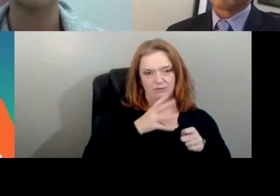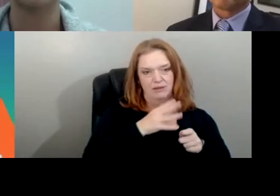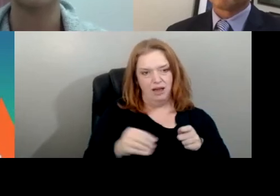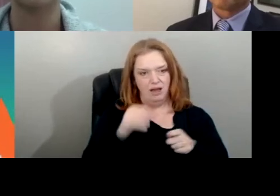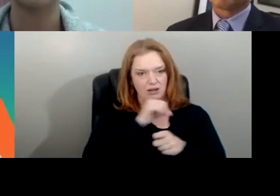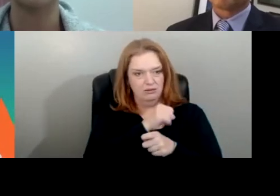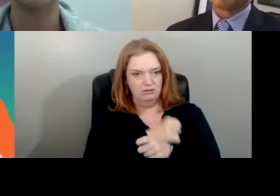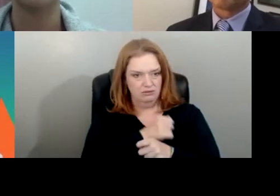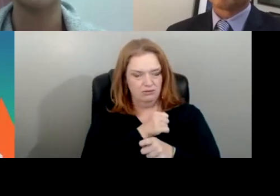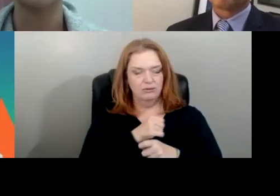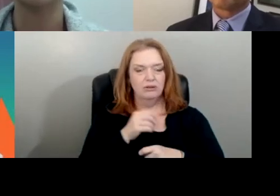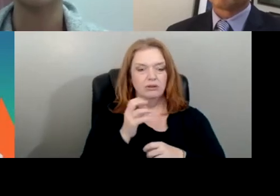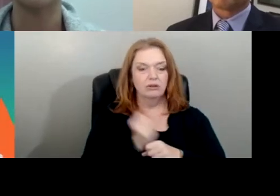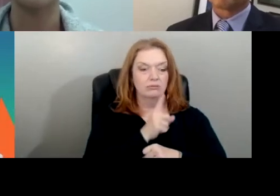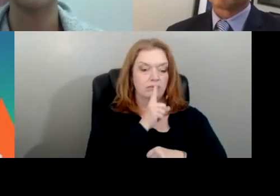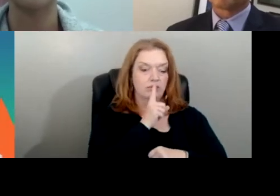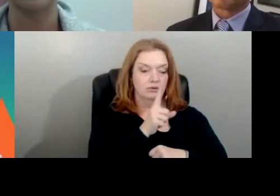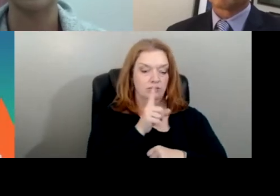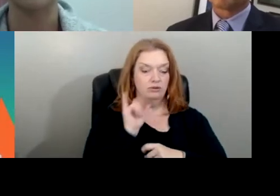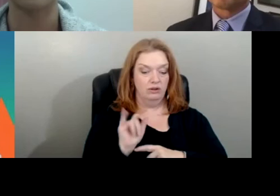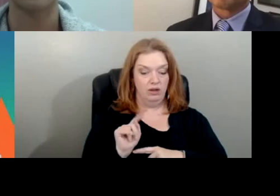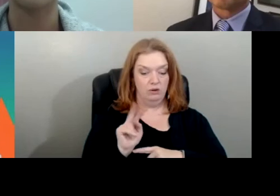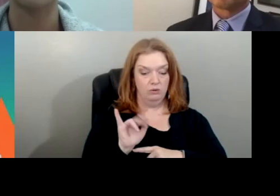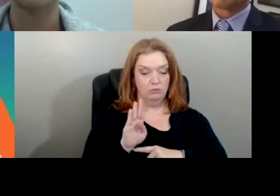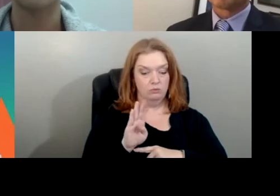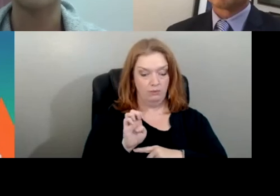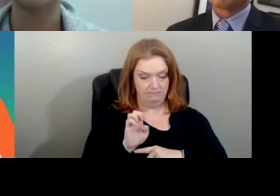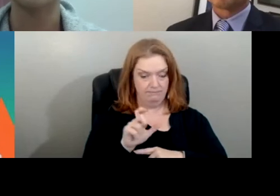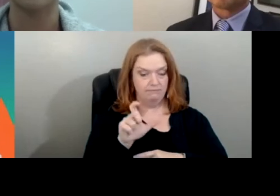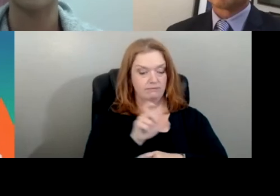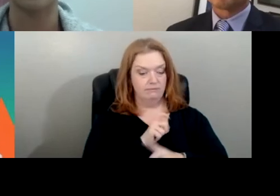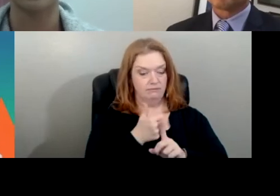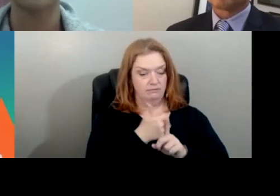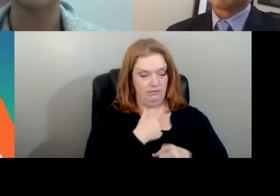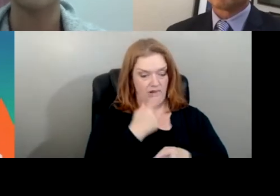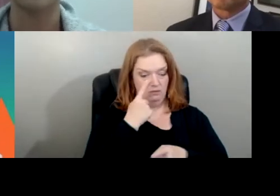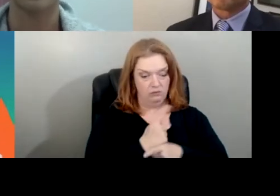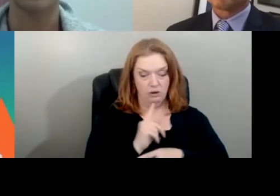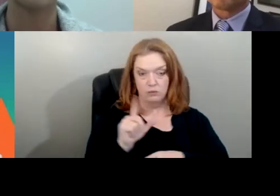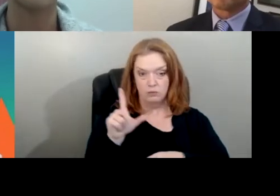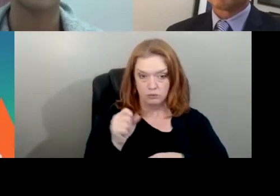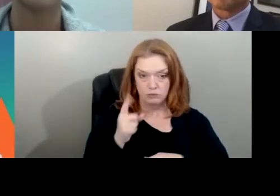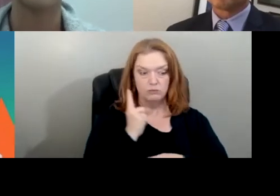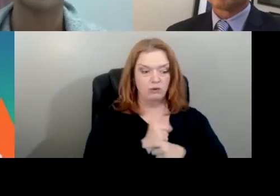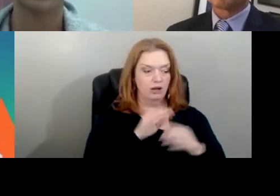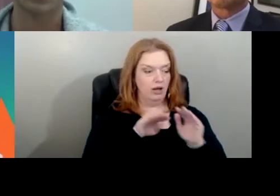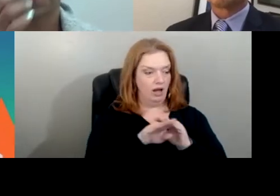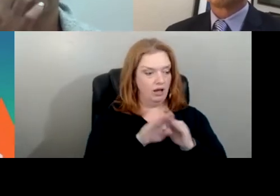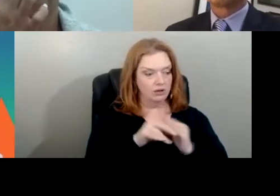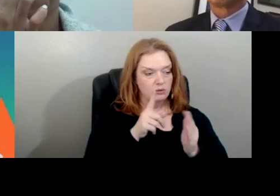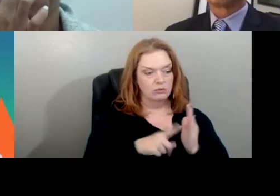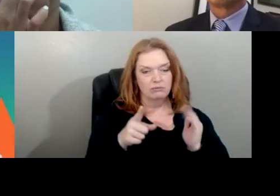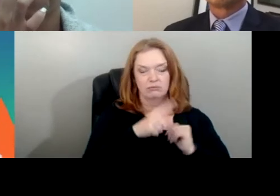To ensure that tribal law enforcement agencies have the tools and the access that they need to